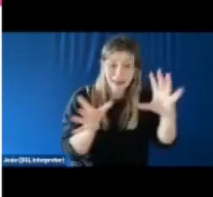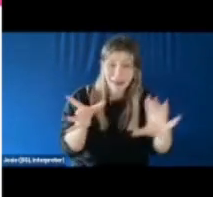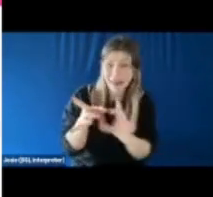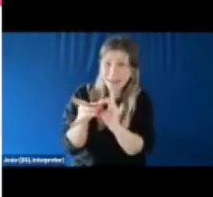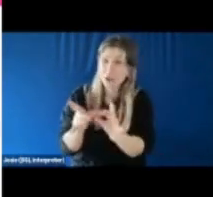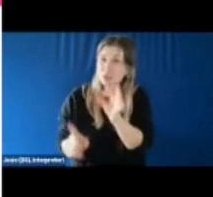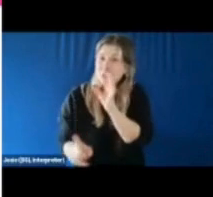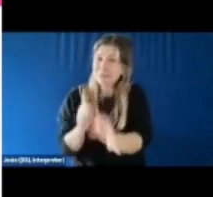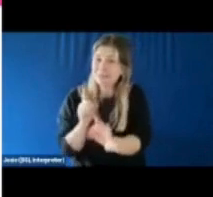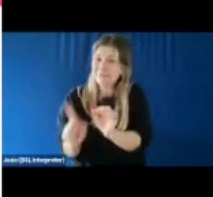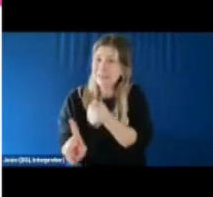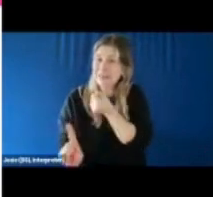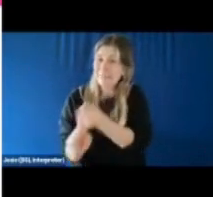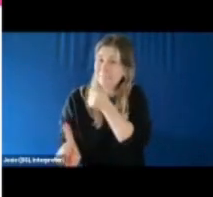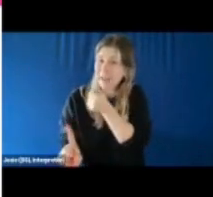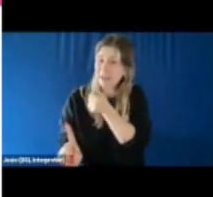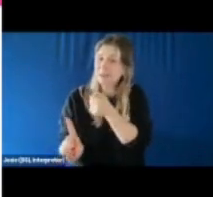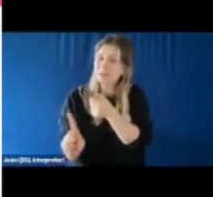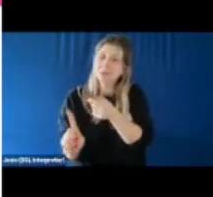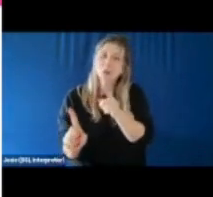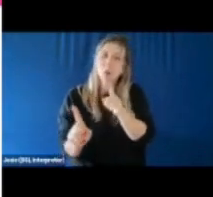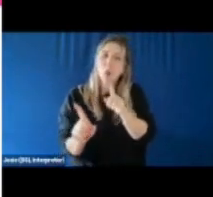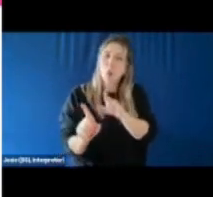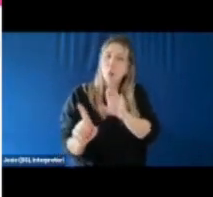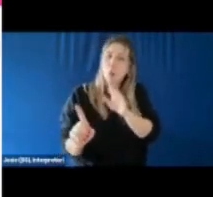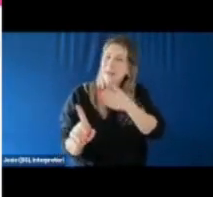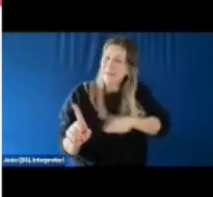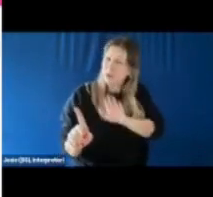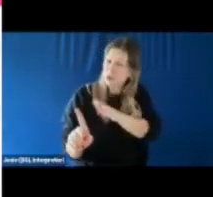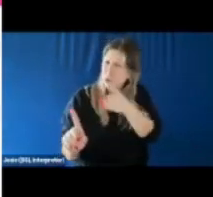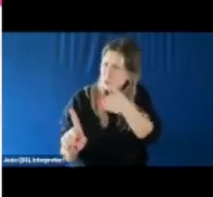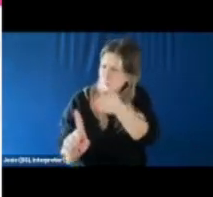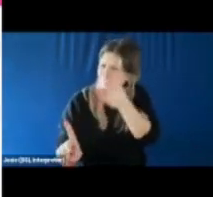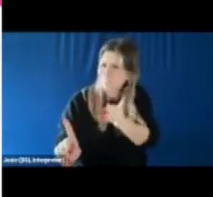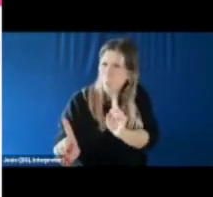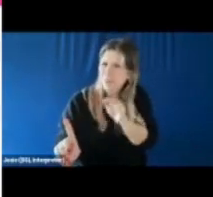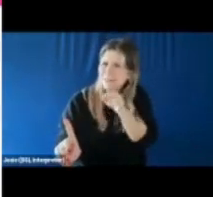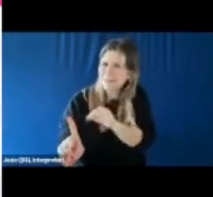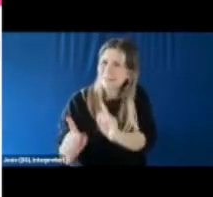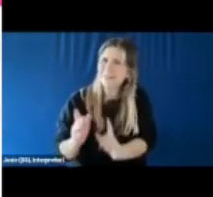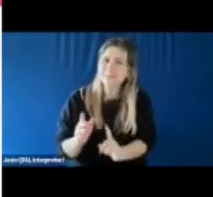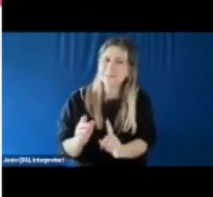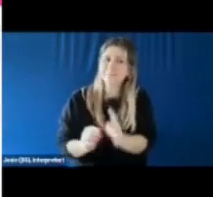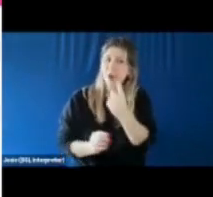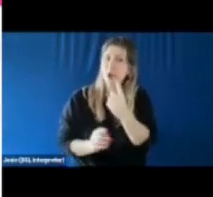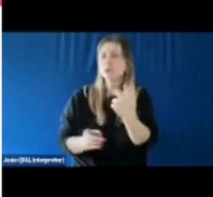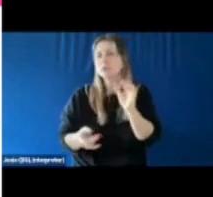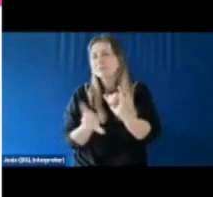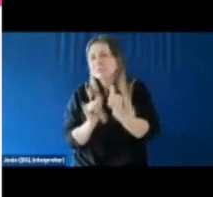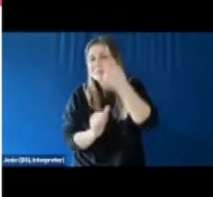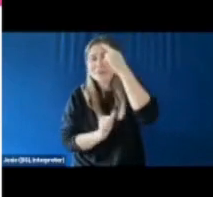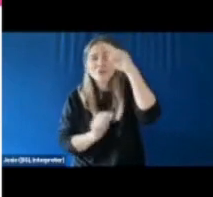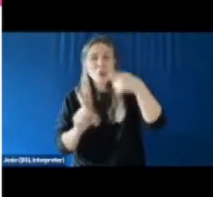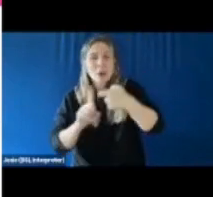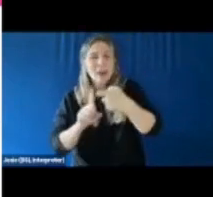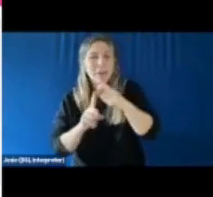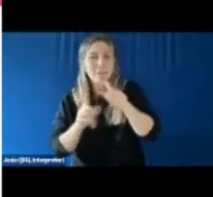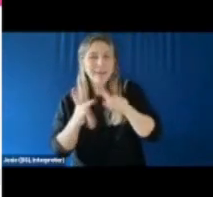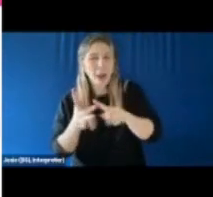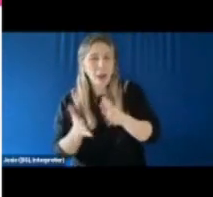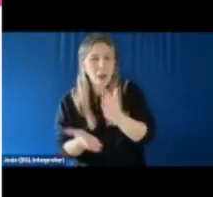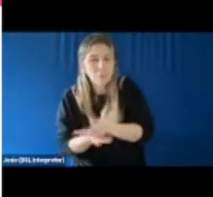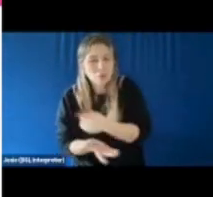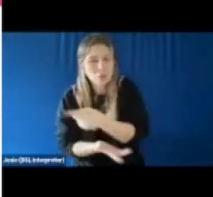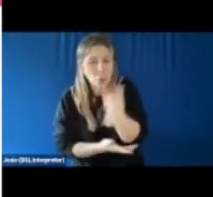are, when we identify those, we sometimes call them key performance indicators, or the dreaded KPIs that you probably speak to your manager about.